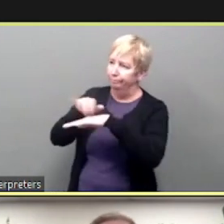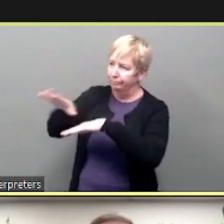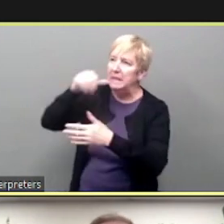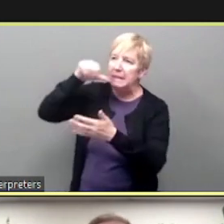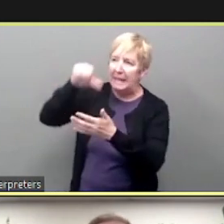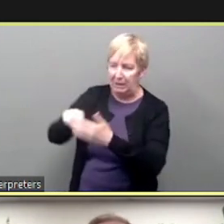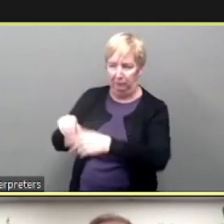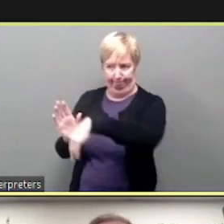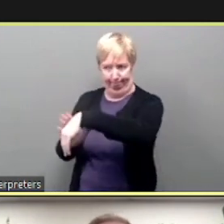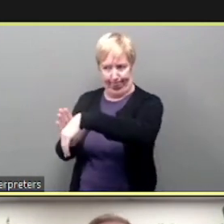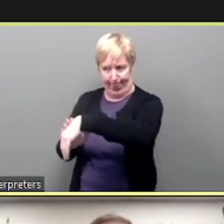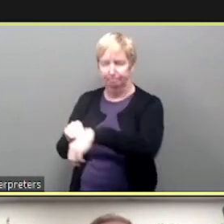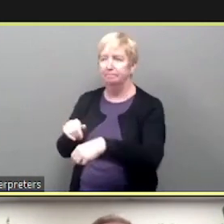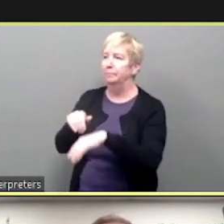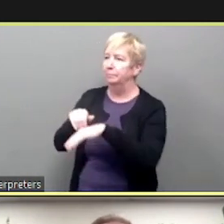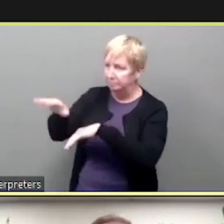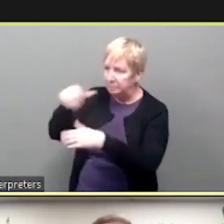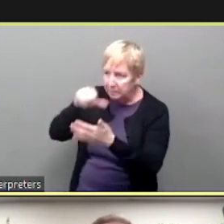cases, the